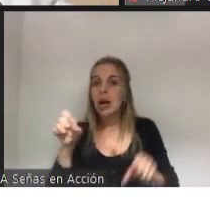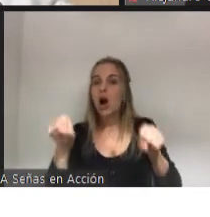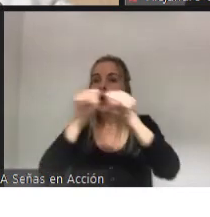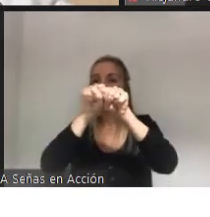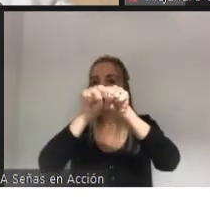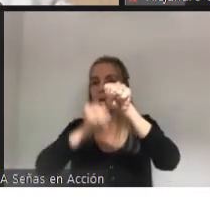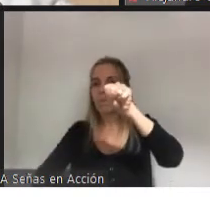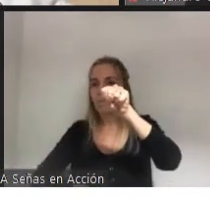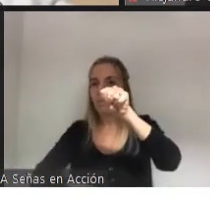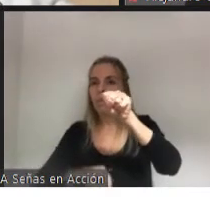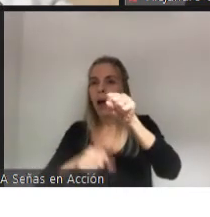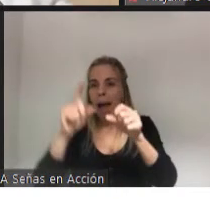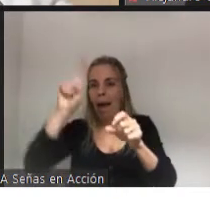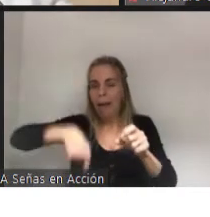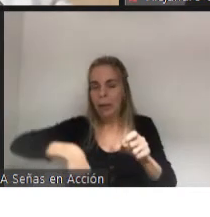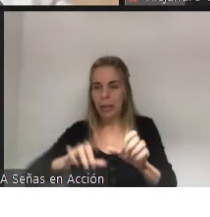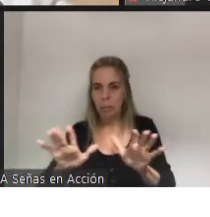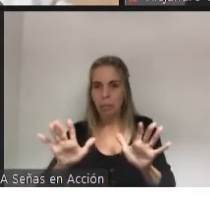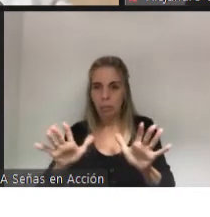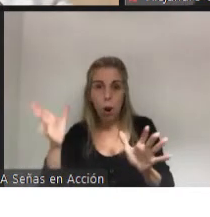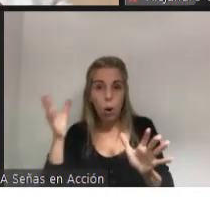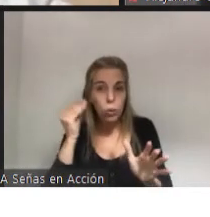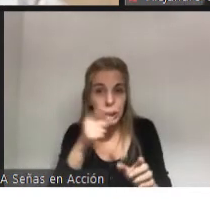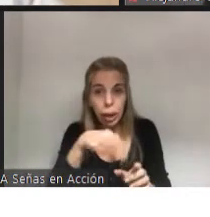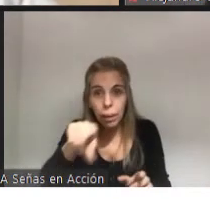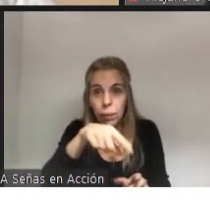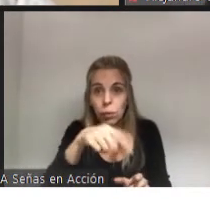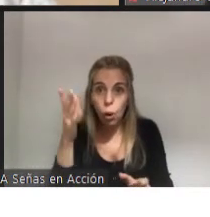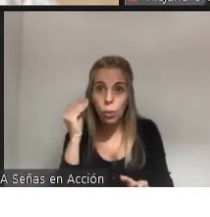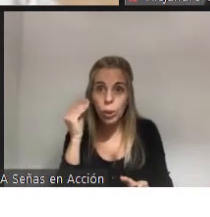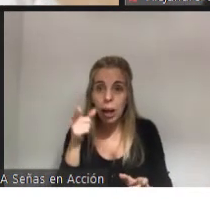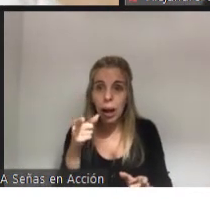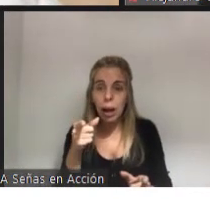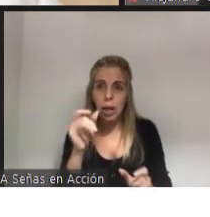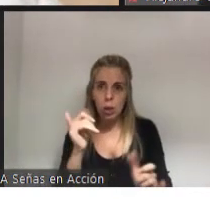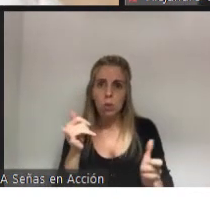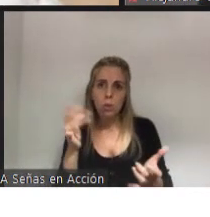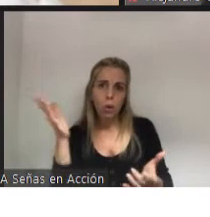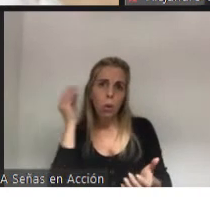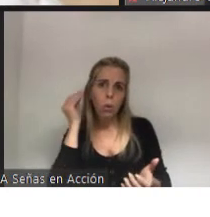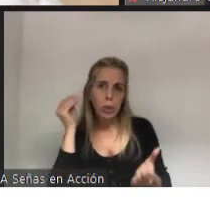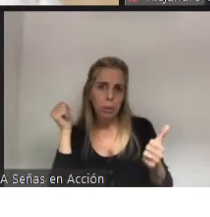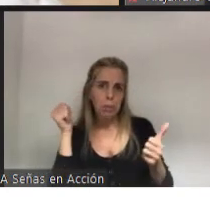Connection got arrested. Can you hear? We can hear.